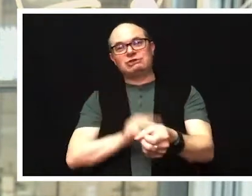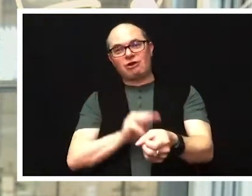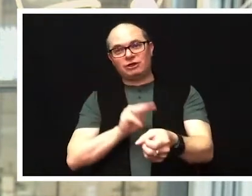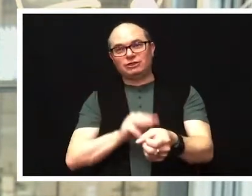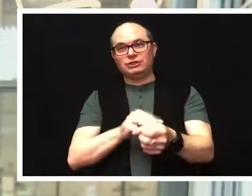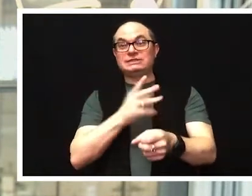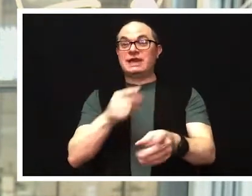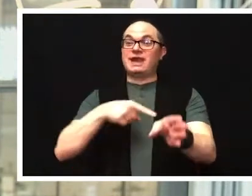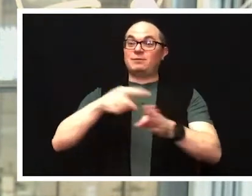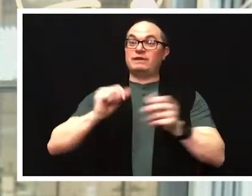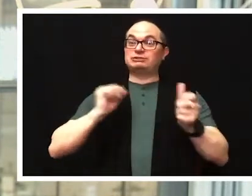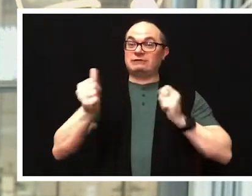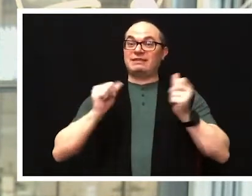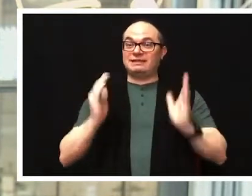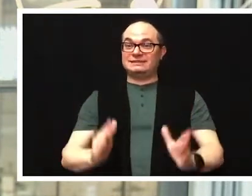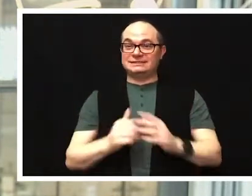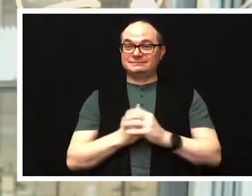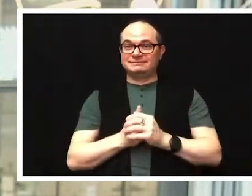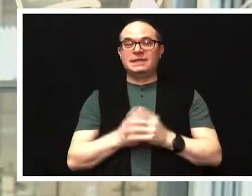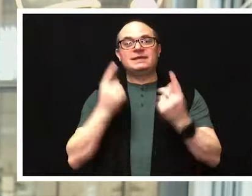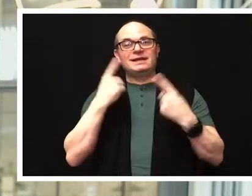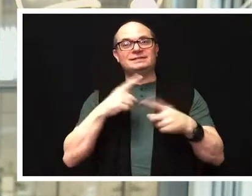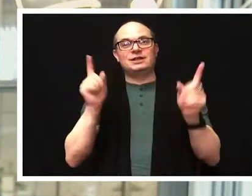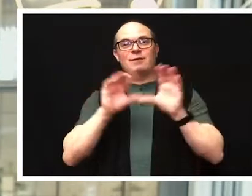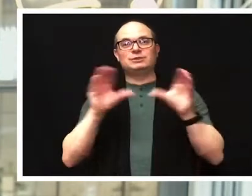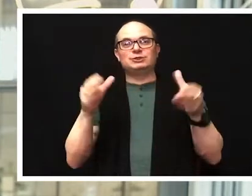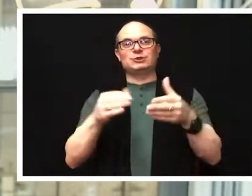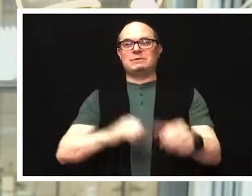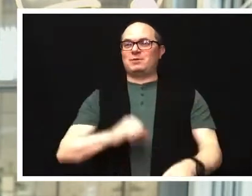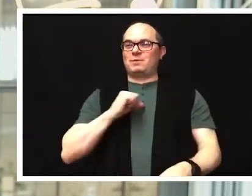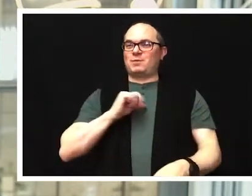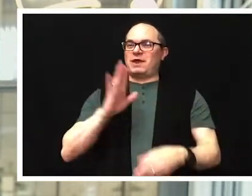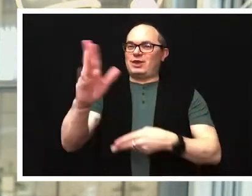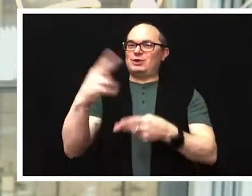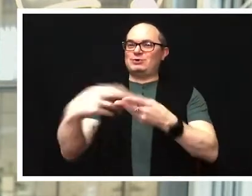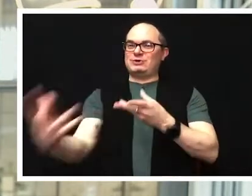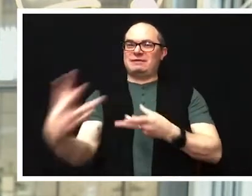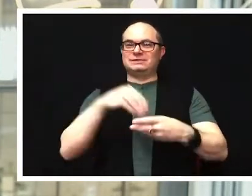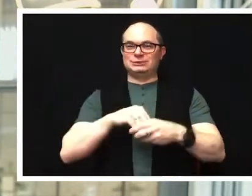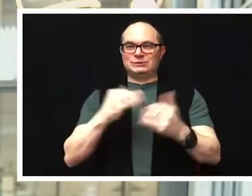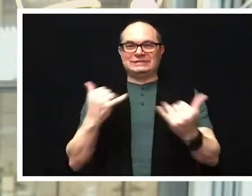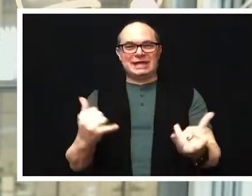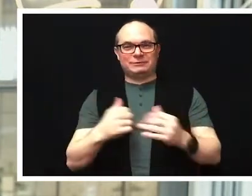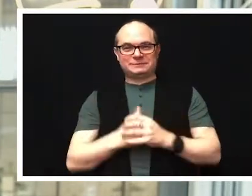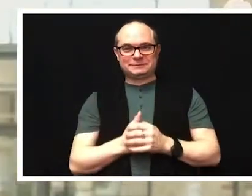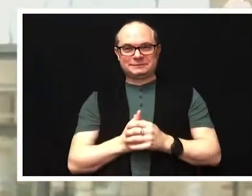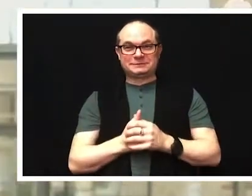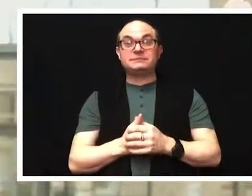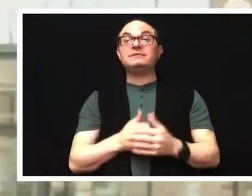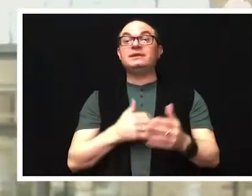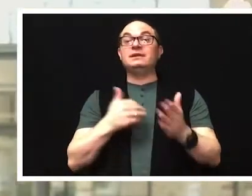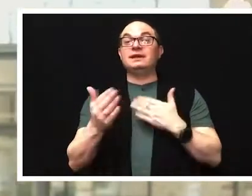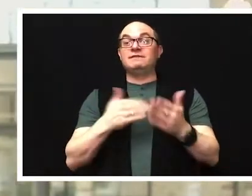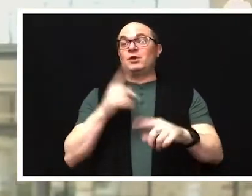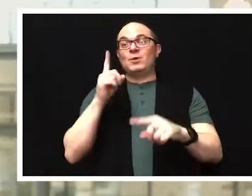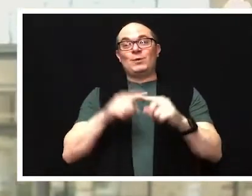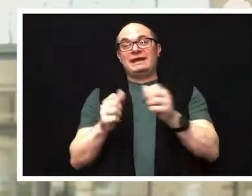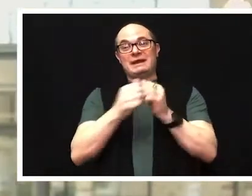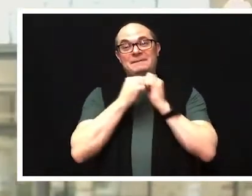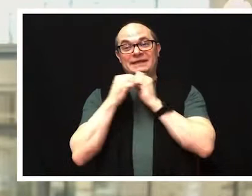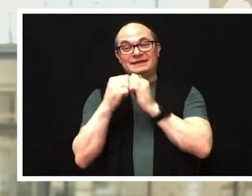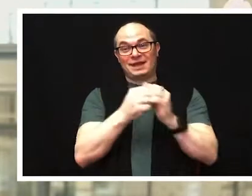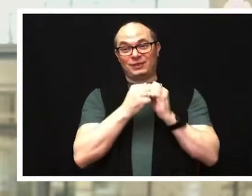doctors, and professional athletes. It's an accomplished group, and we're proud to add your name to these ranks today. Although we cannot